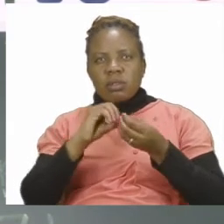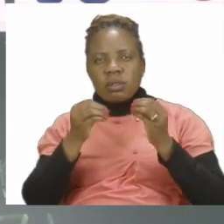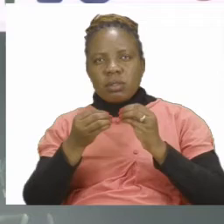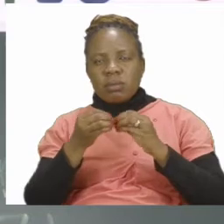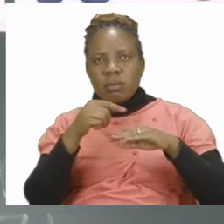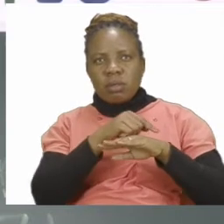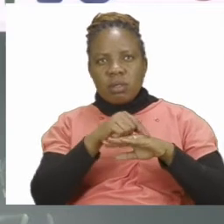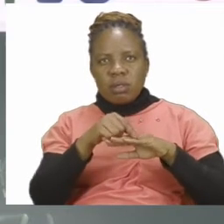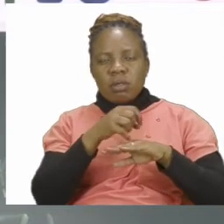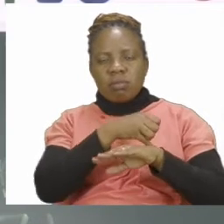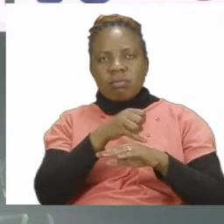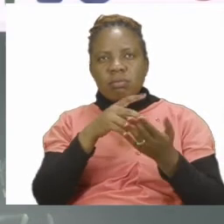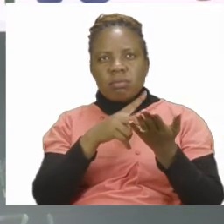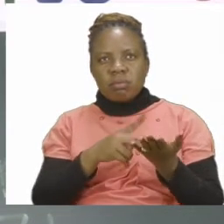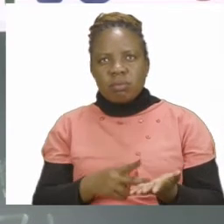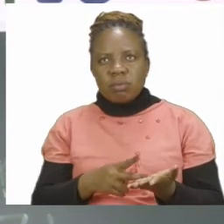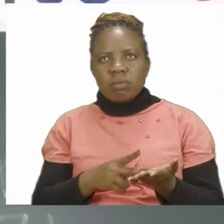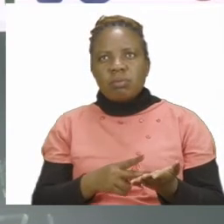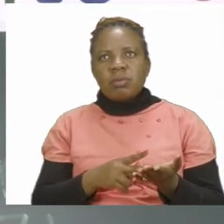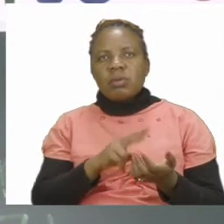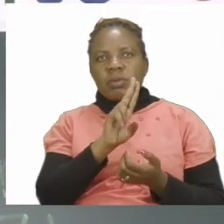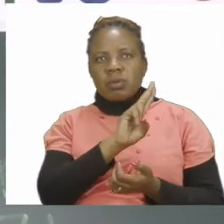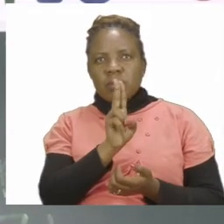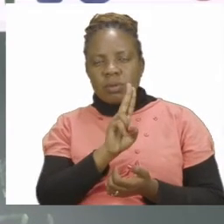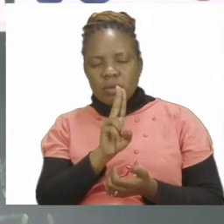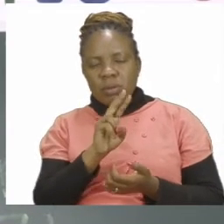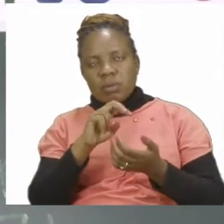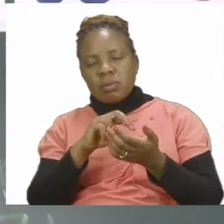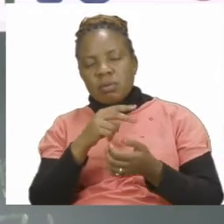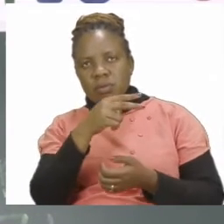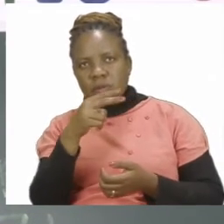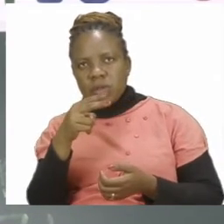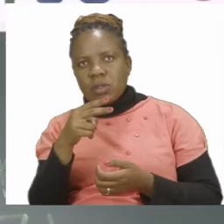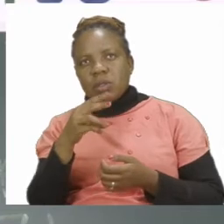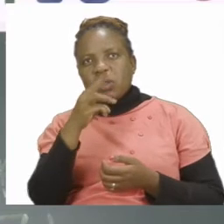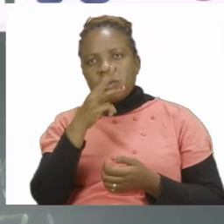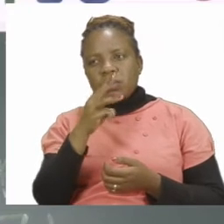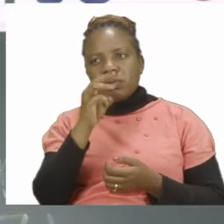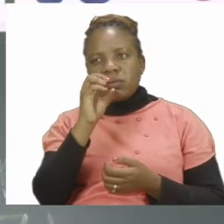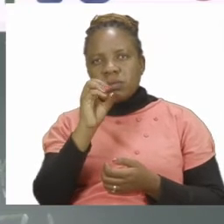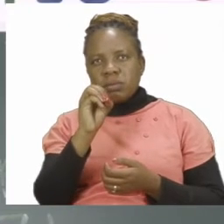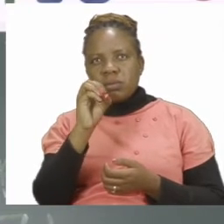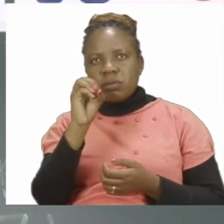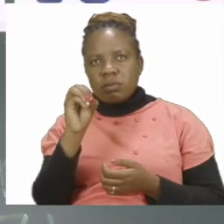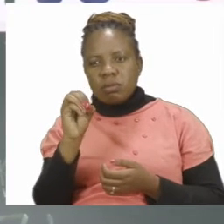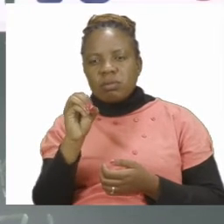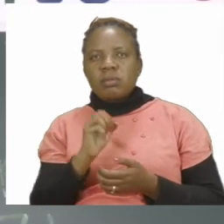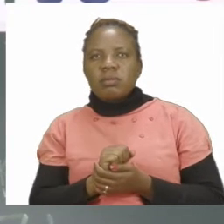underlined, then it means we say its value is